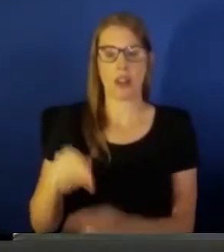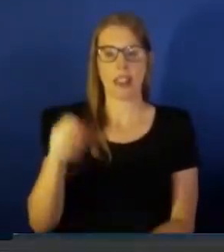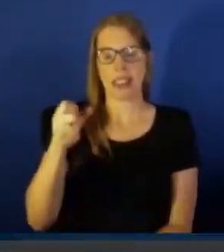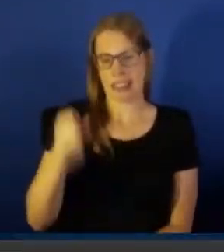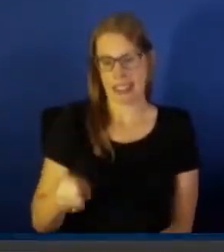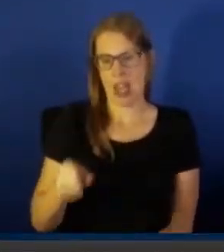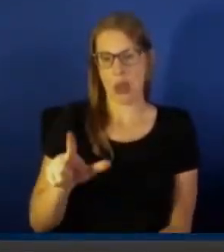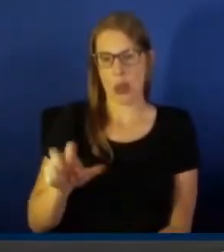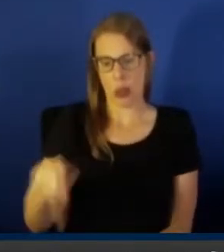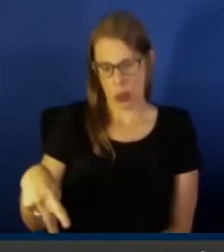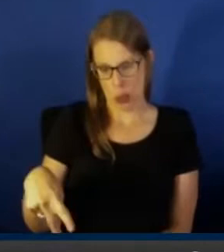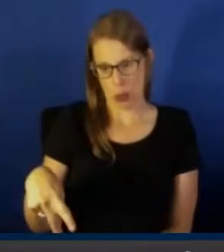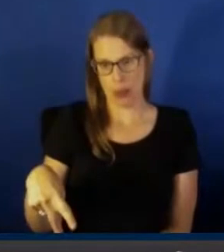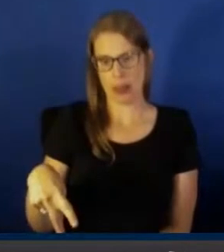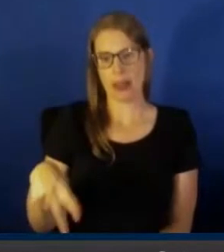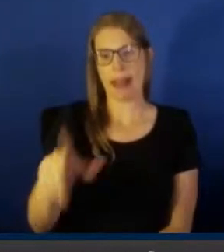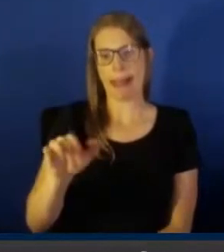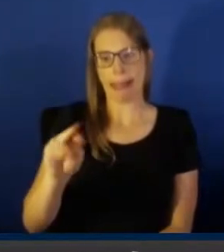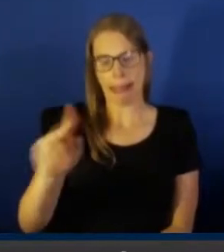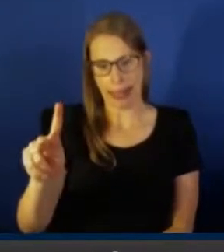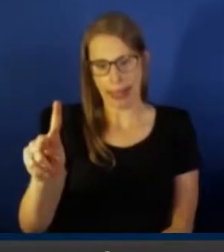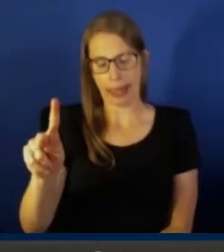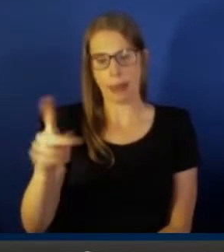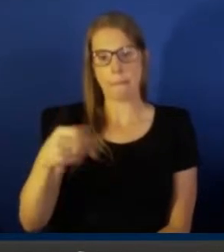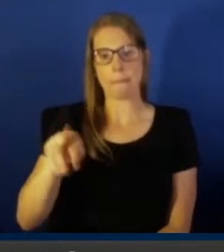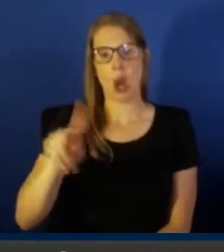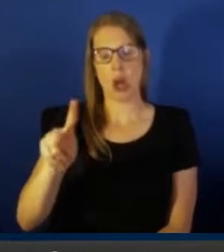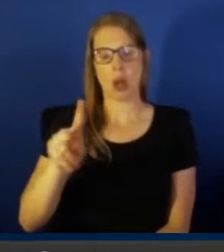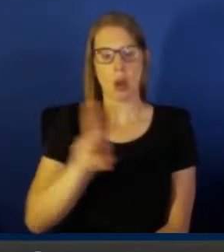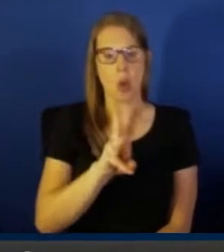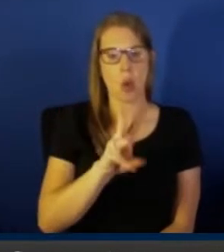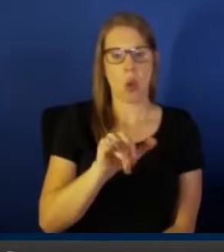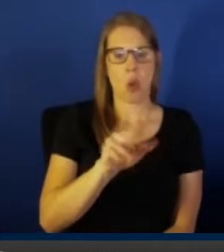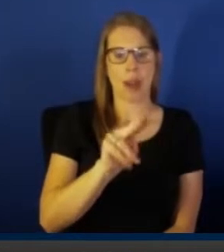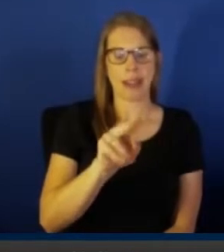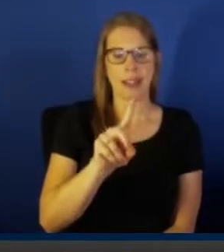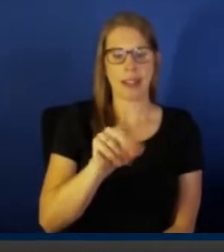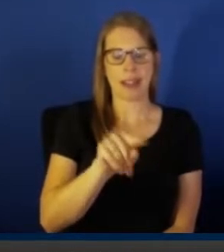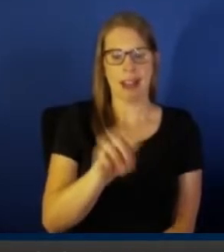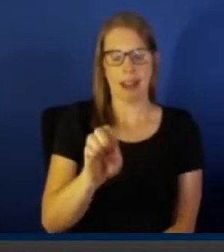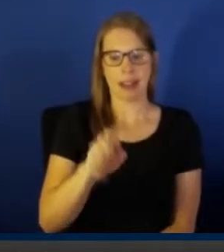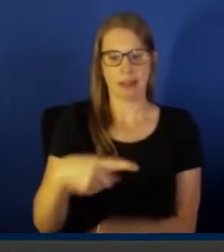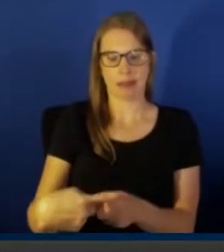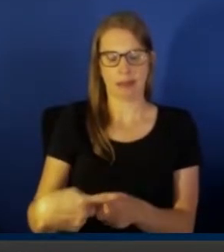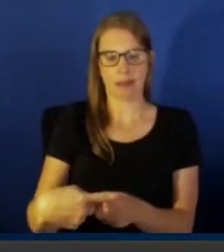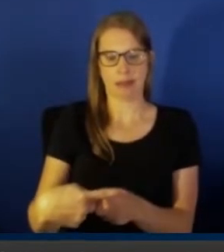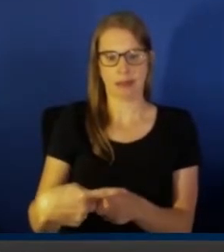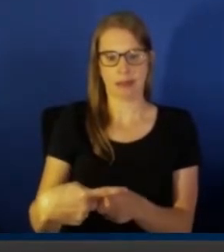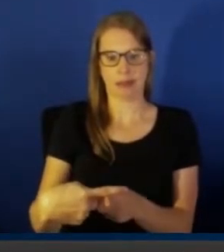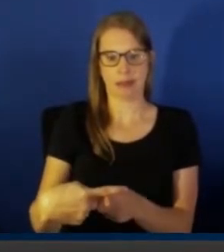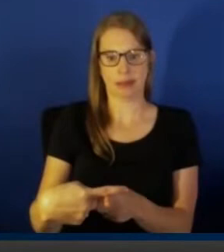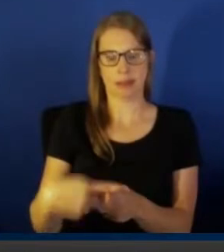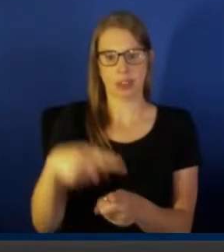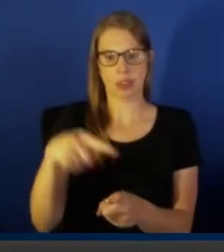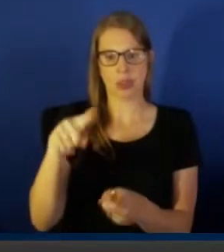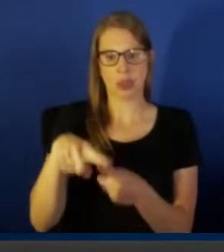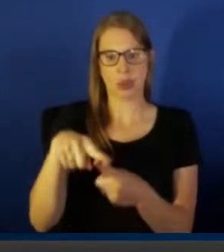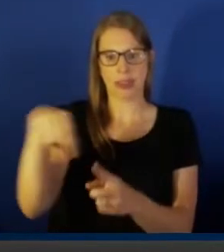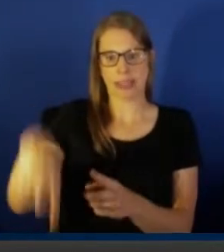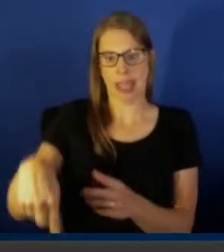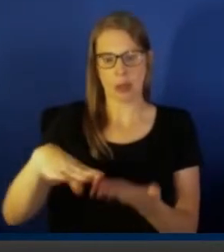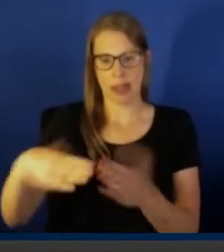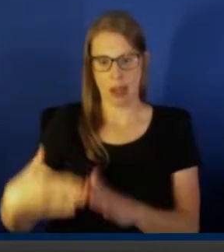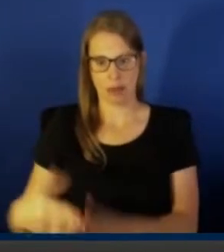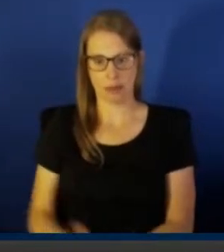over I-670 from Wyandotte Street to Grand Boulevard in downtown Kansas City. Mayor, did I get that all right? Are those the right stats? Okay, we want